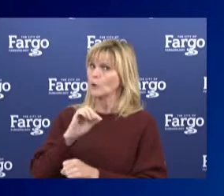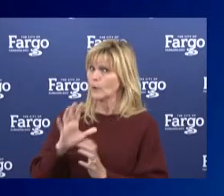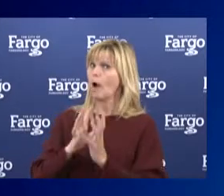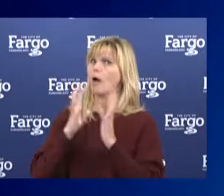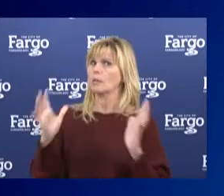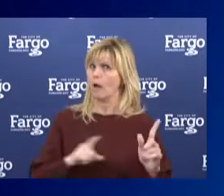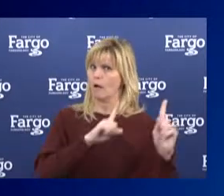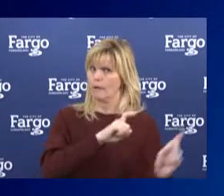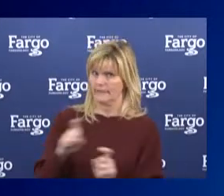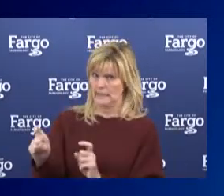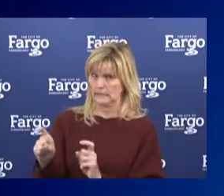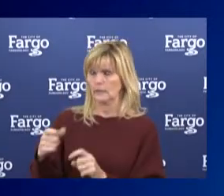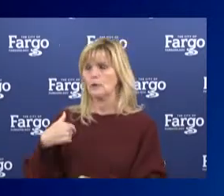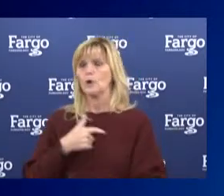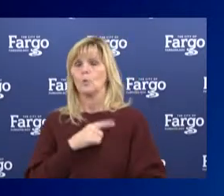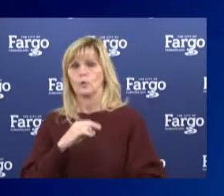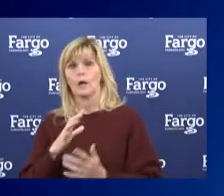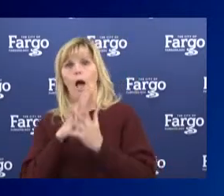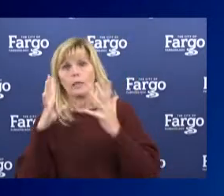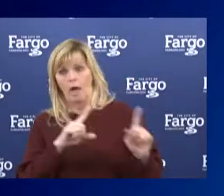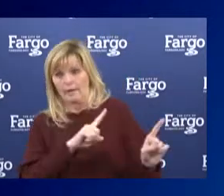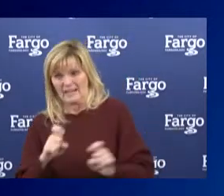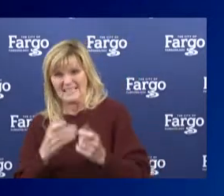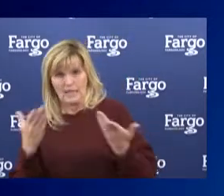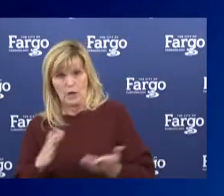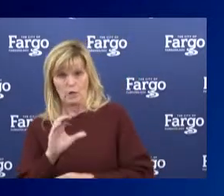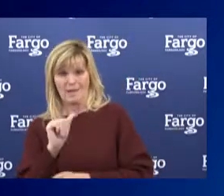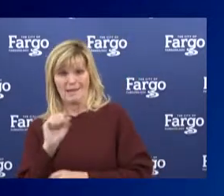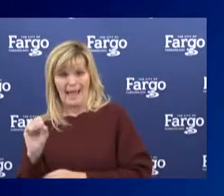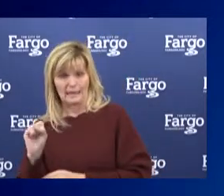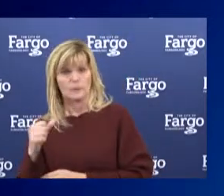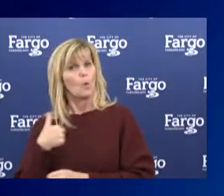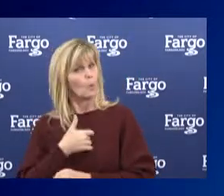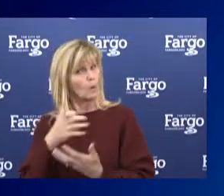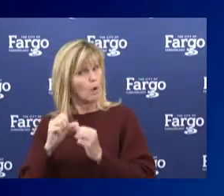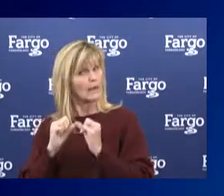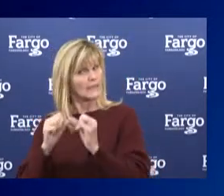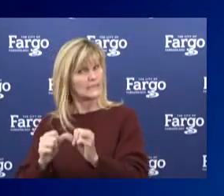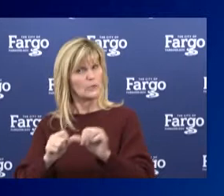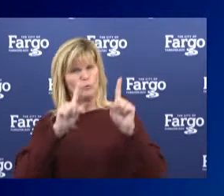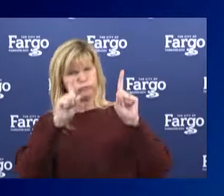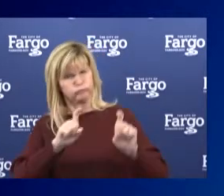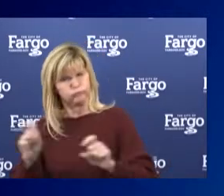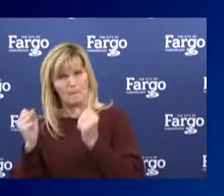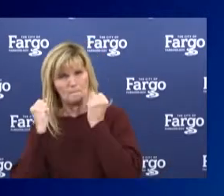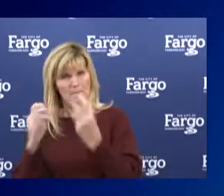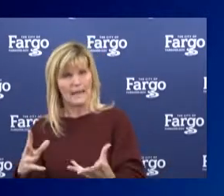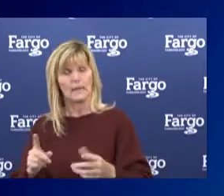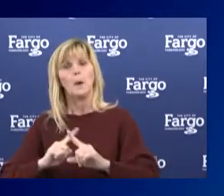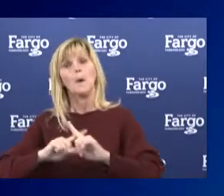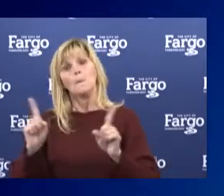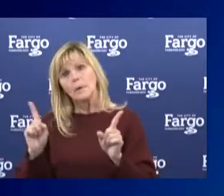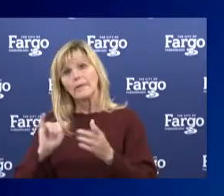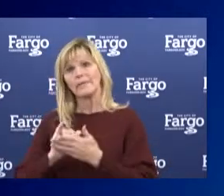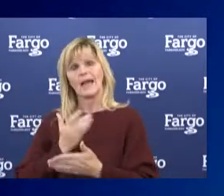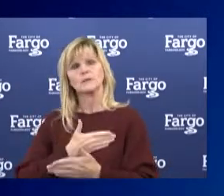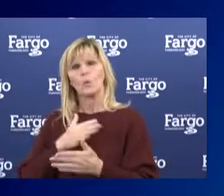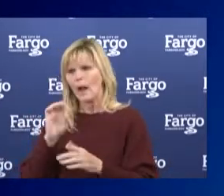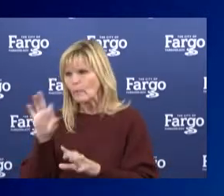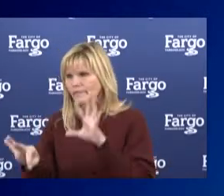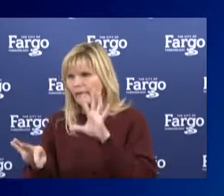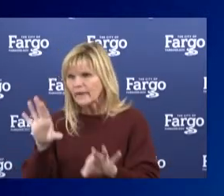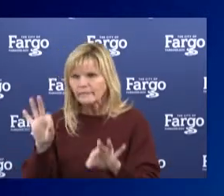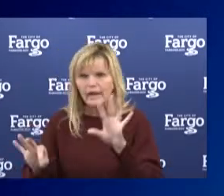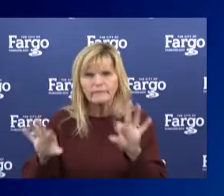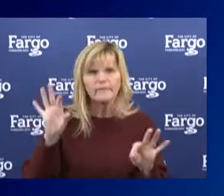and we're doing a lot of testing here in Cass County, and we want to continue doing a lot of testing. That is our way to find cases